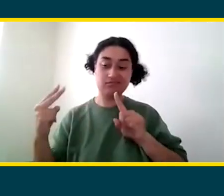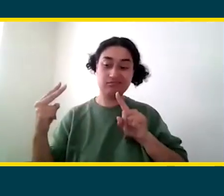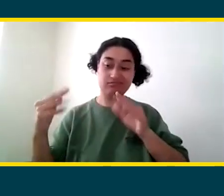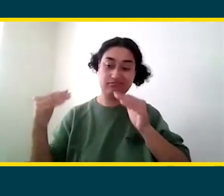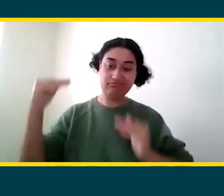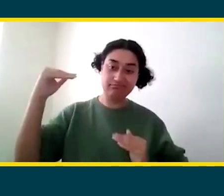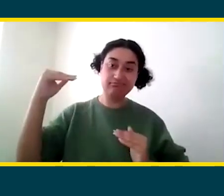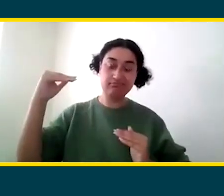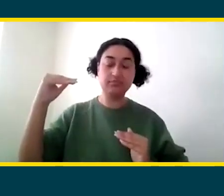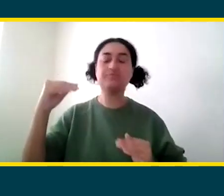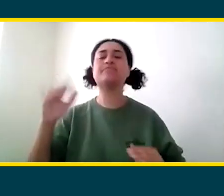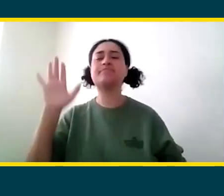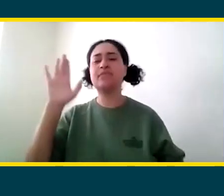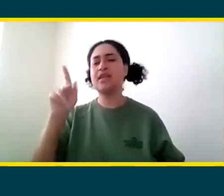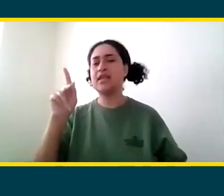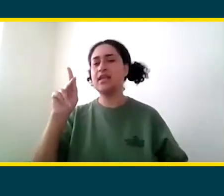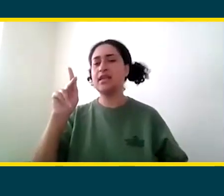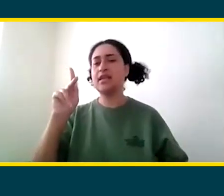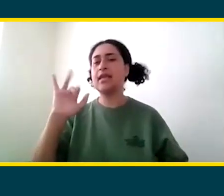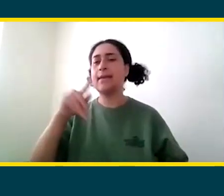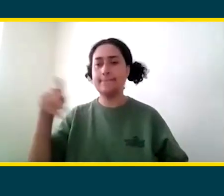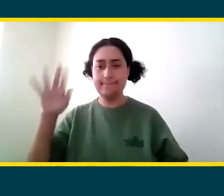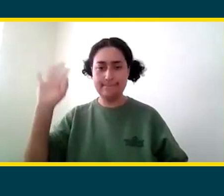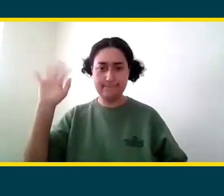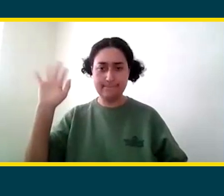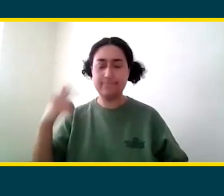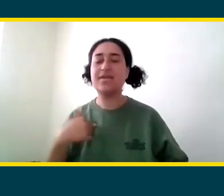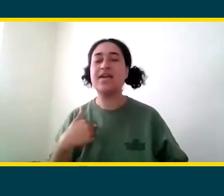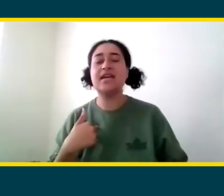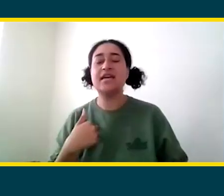Yeah, this is Kip. I definitely agree that like